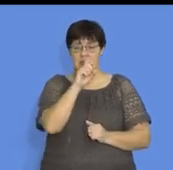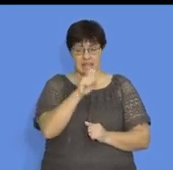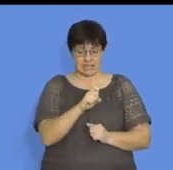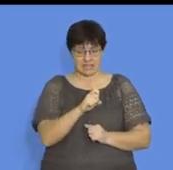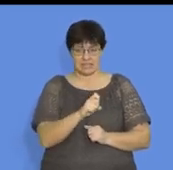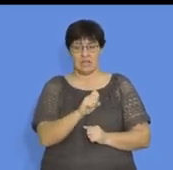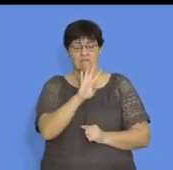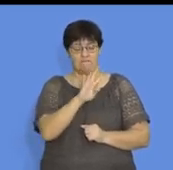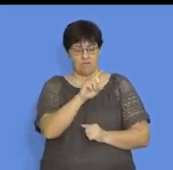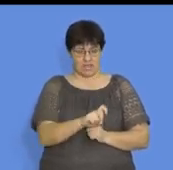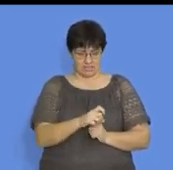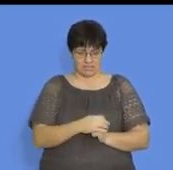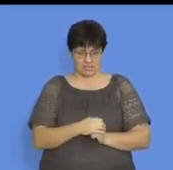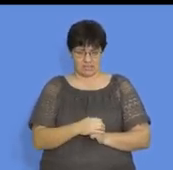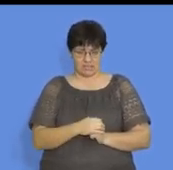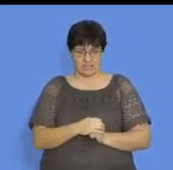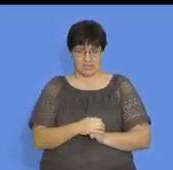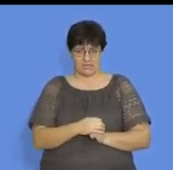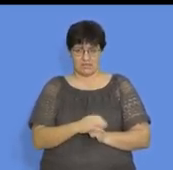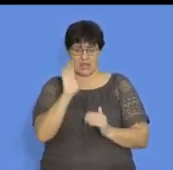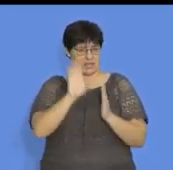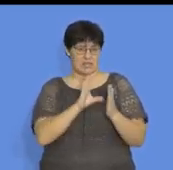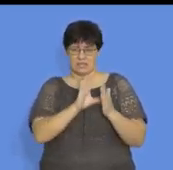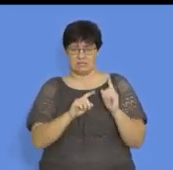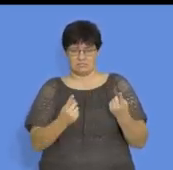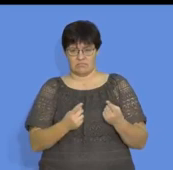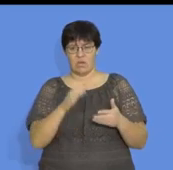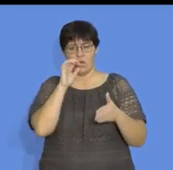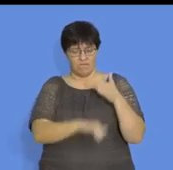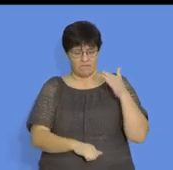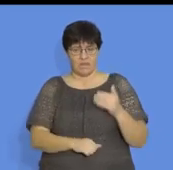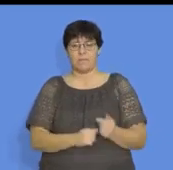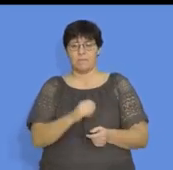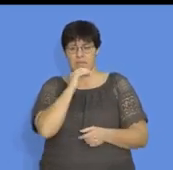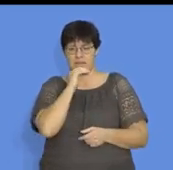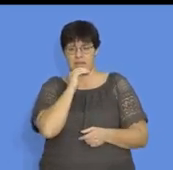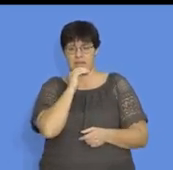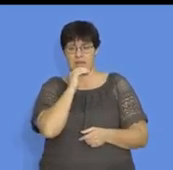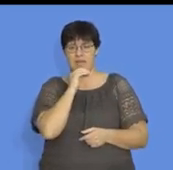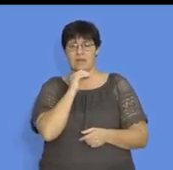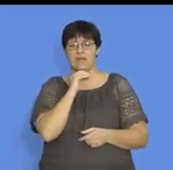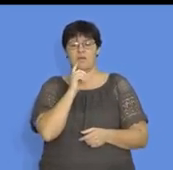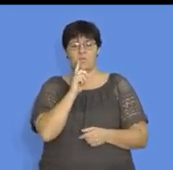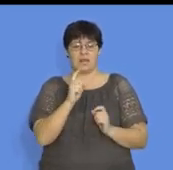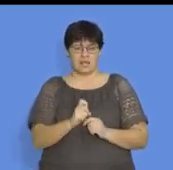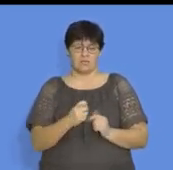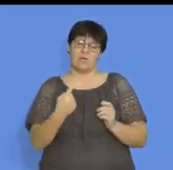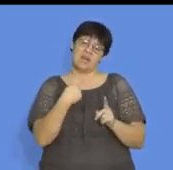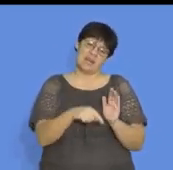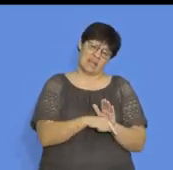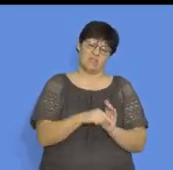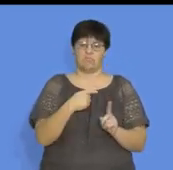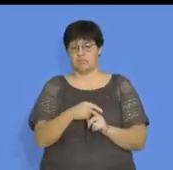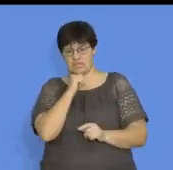3x, 4x. I can't really cancel it, right? If I subtract, I will be left with 1x. Either a negative